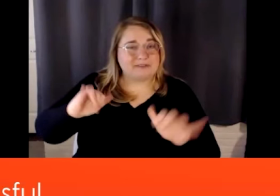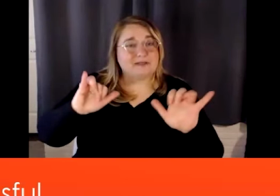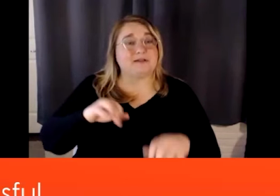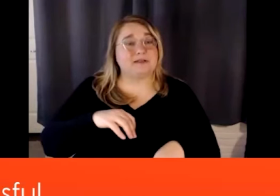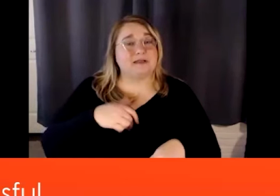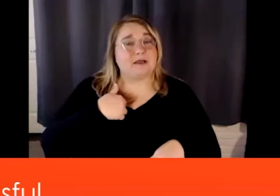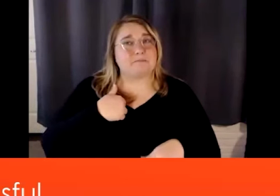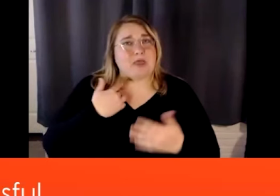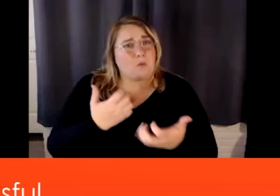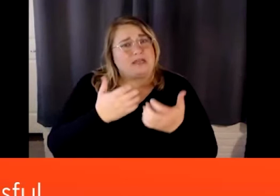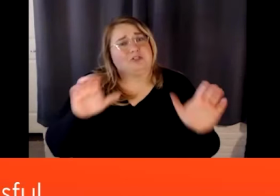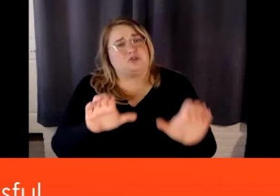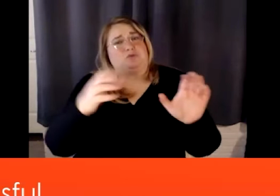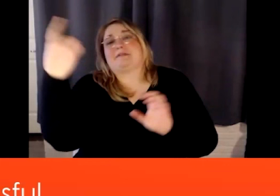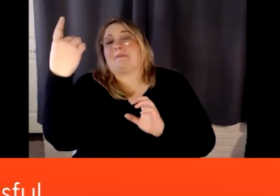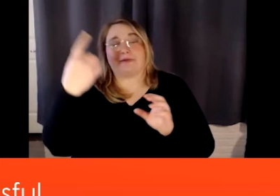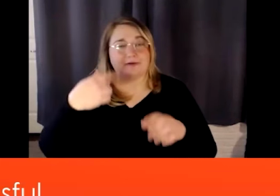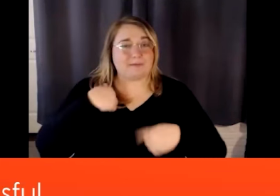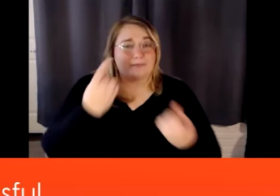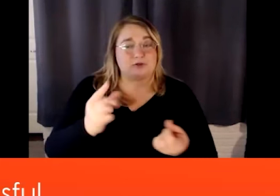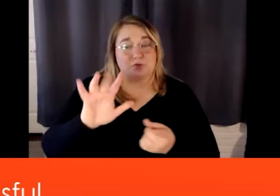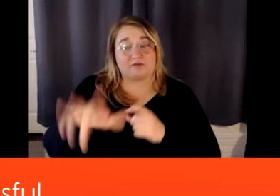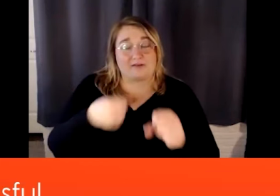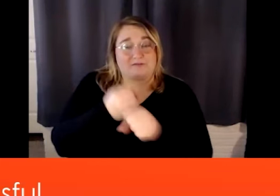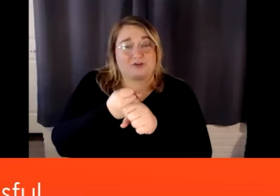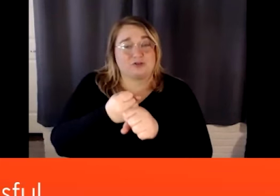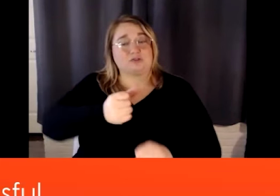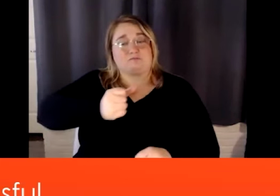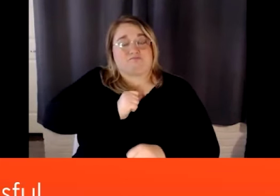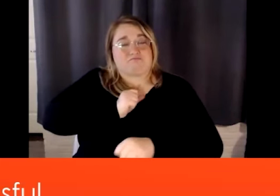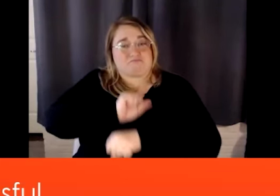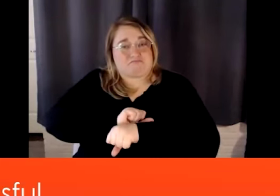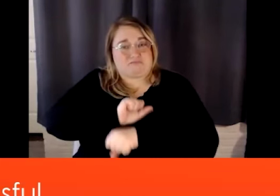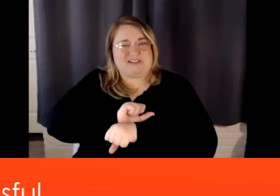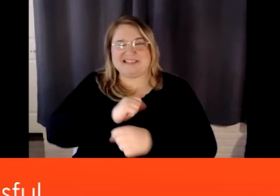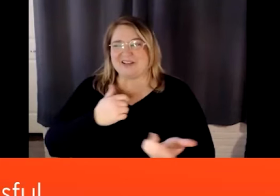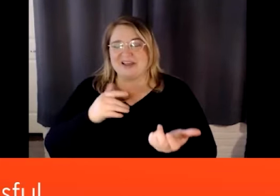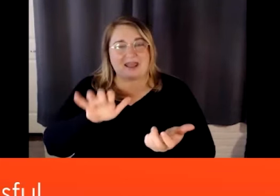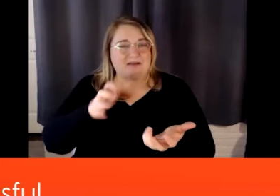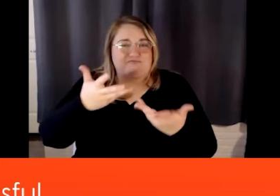been self-employed for 25 years, so I really wasn't interested in self-employment.